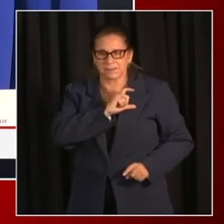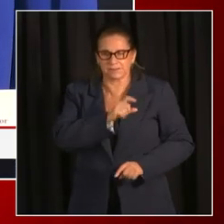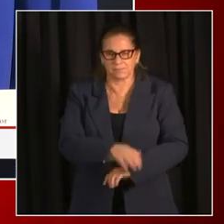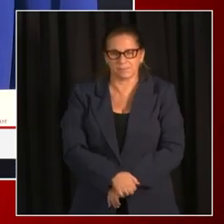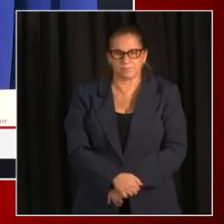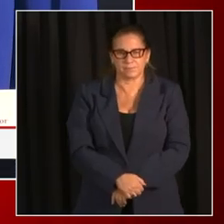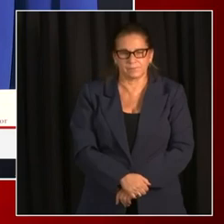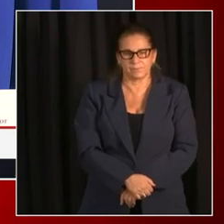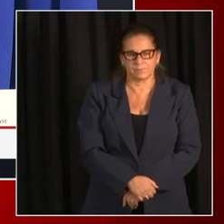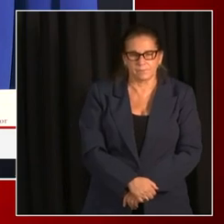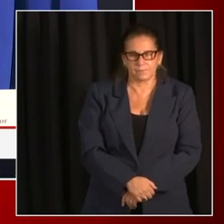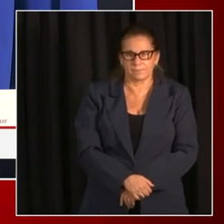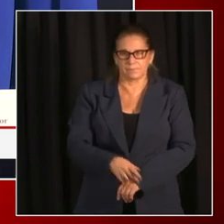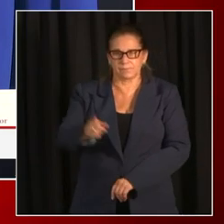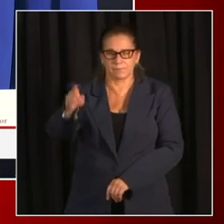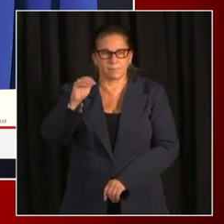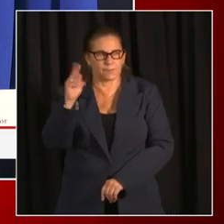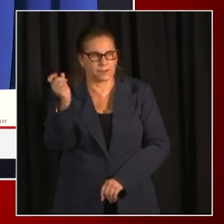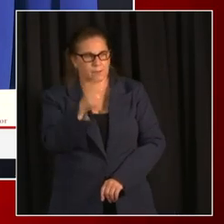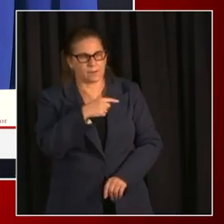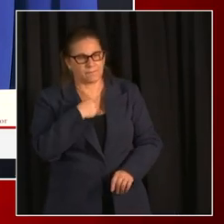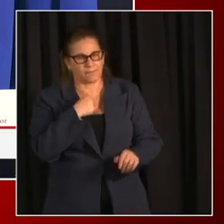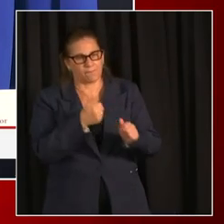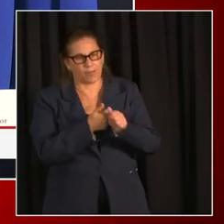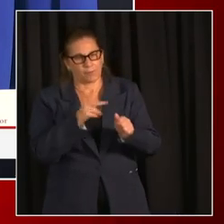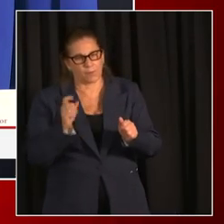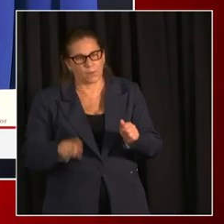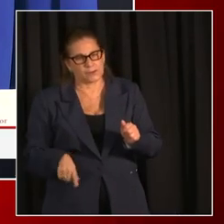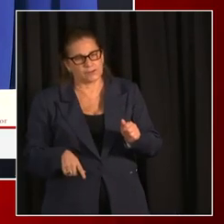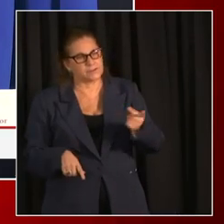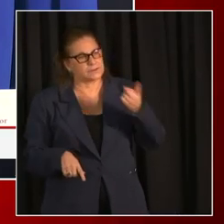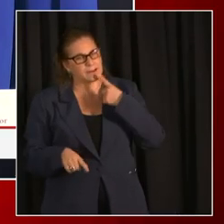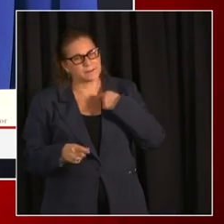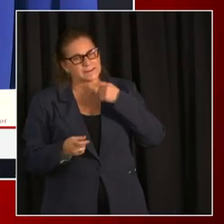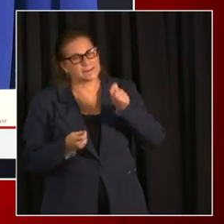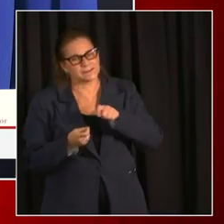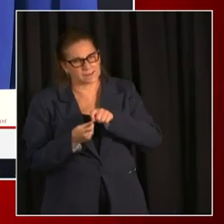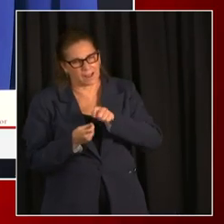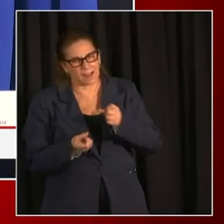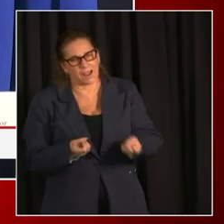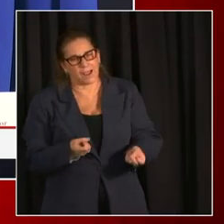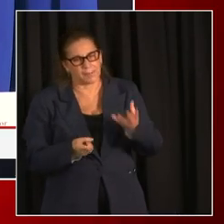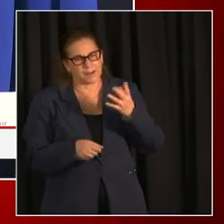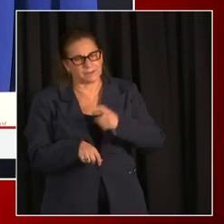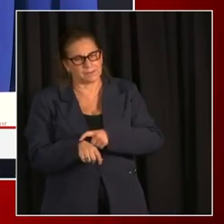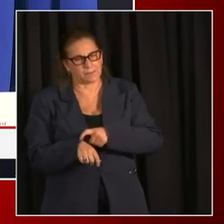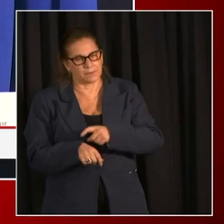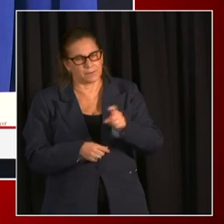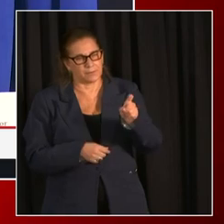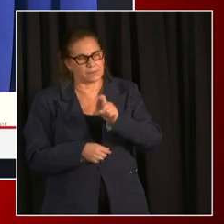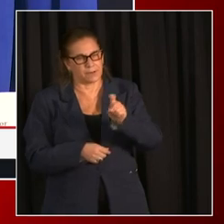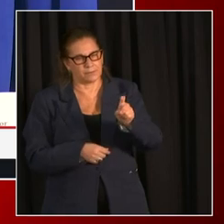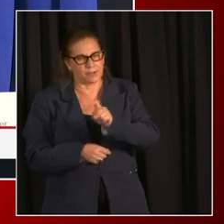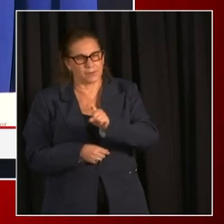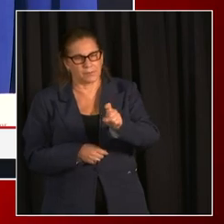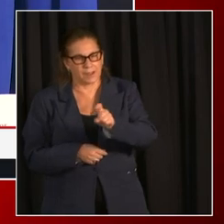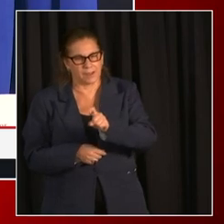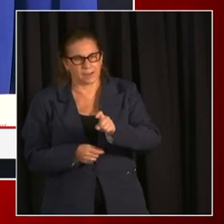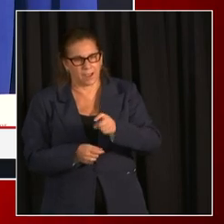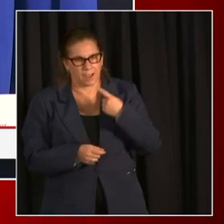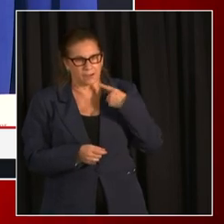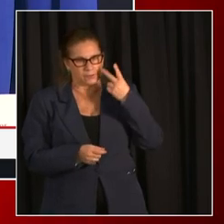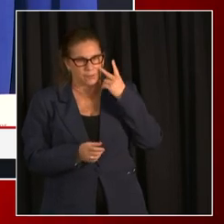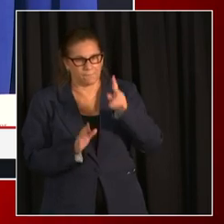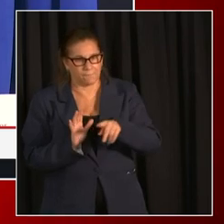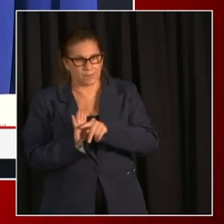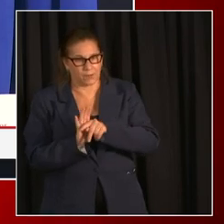Mayor? Yes, sir. So can you tell us exactly how many times pepper spray was used? We saw